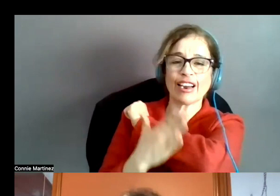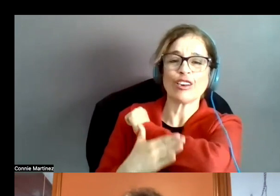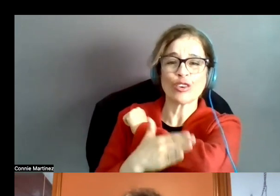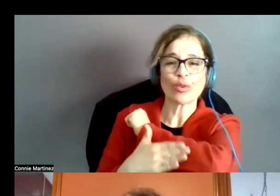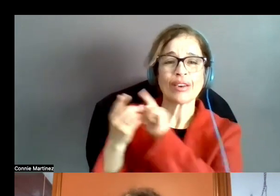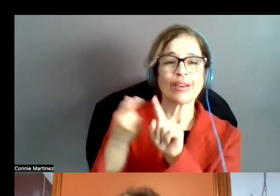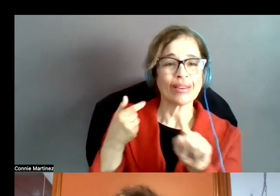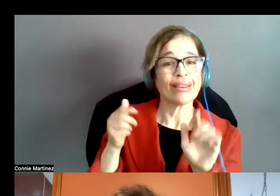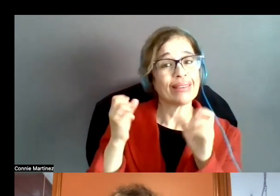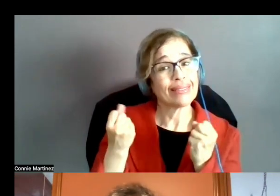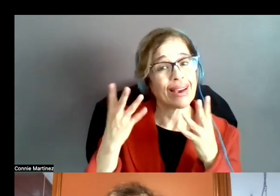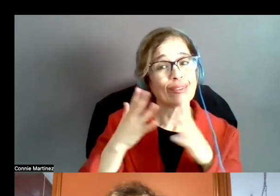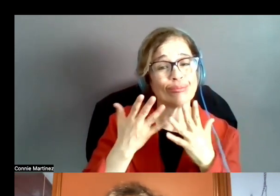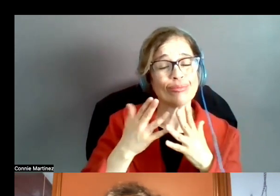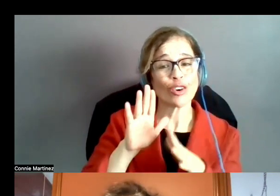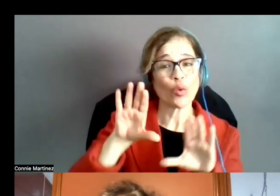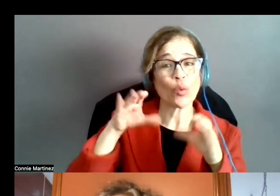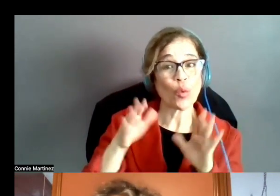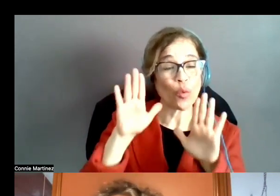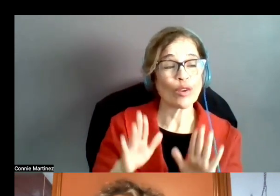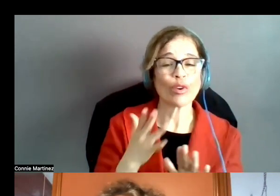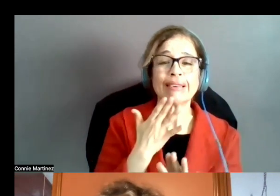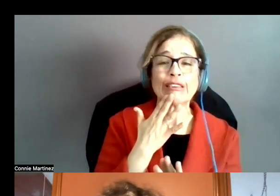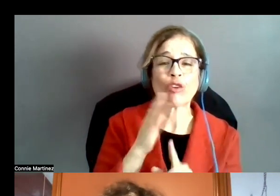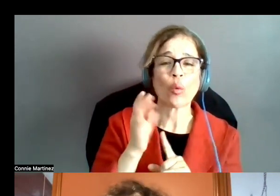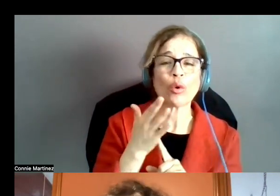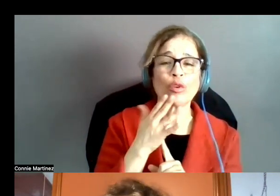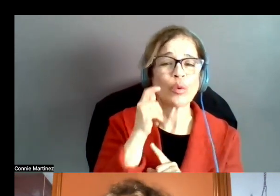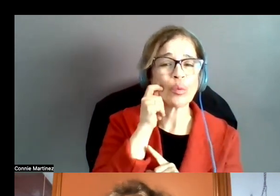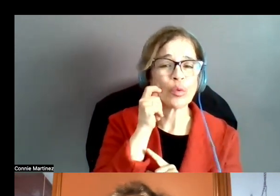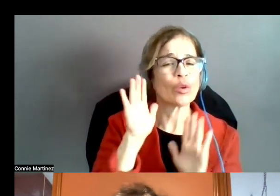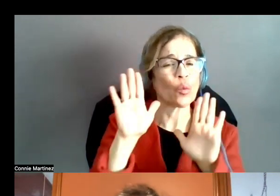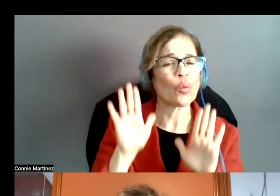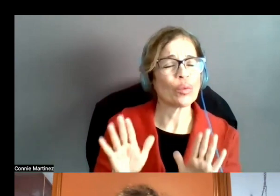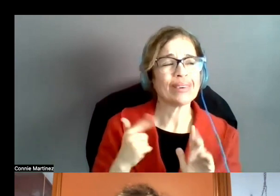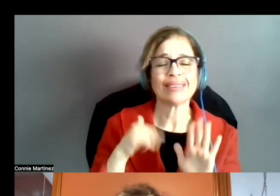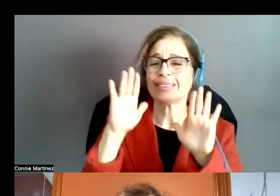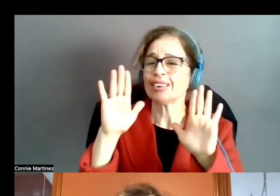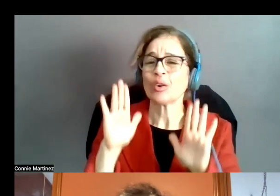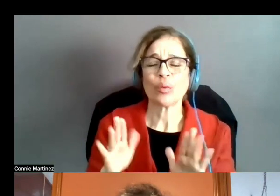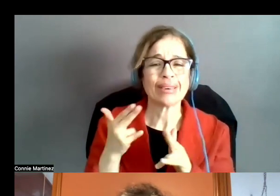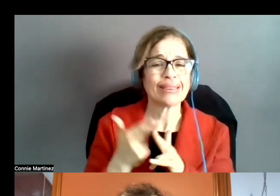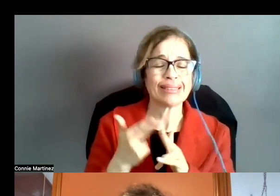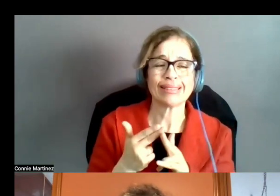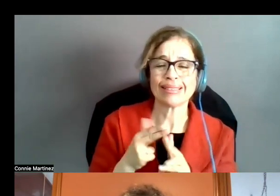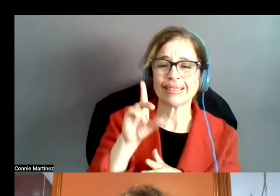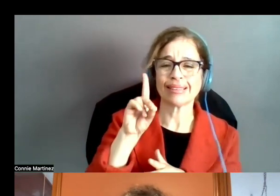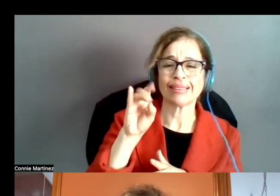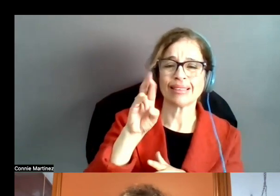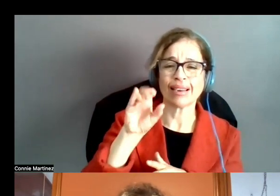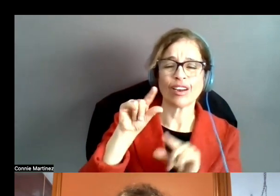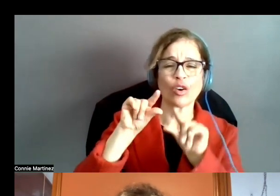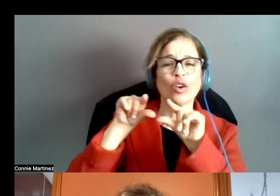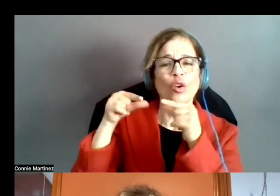So you have a lot of diversity in your group, which is wonderful. And well, that's great. And the name Grooversity actually comes from groove